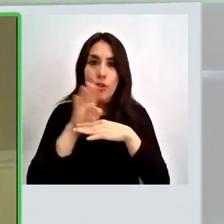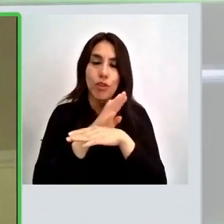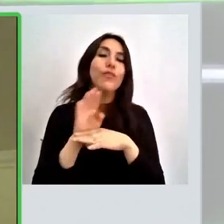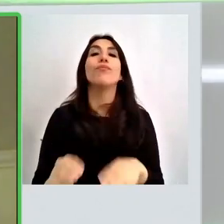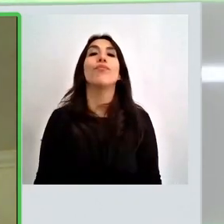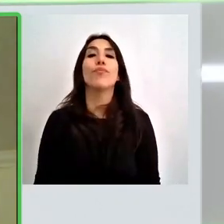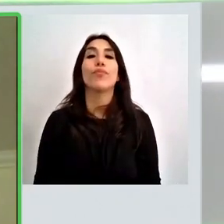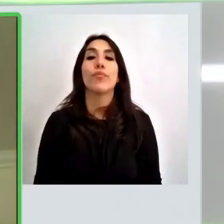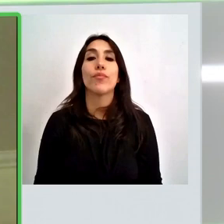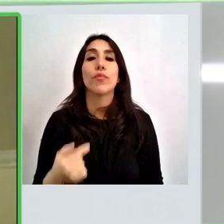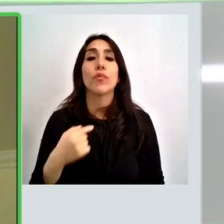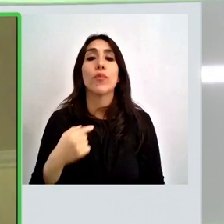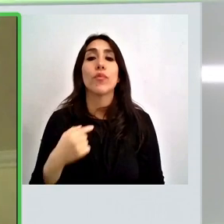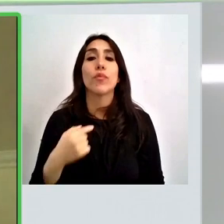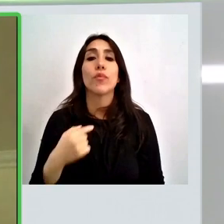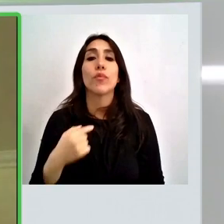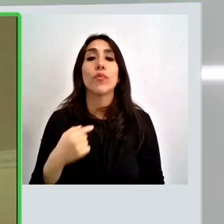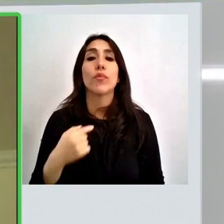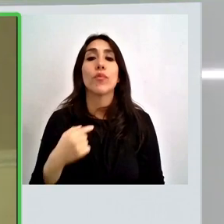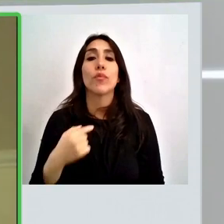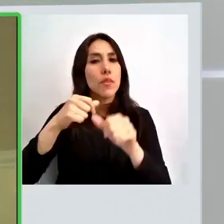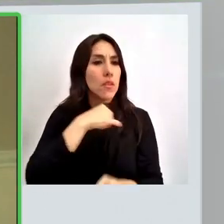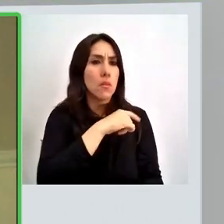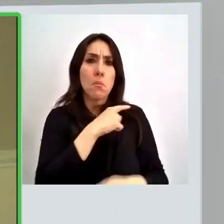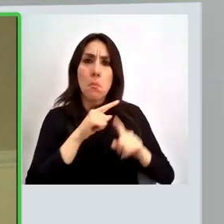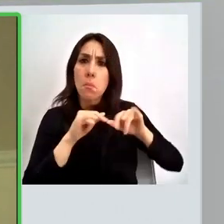got a job in competitive integrated employment,